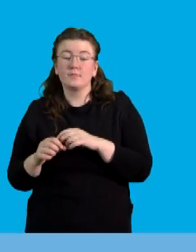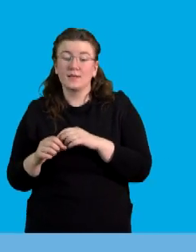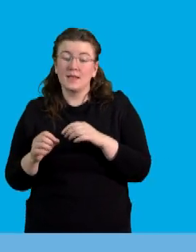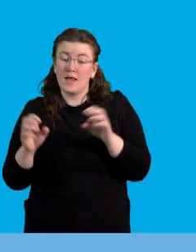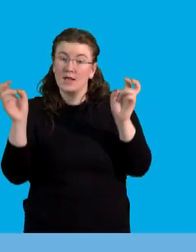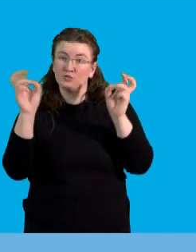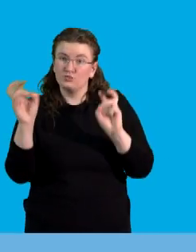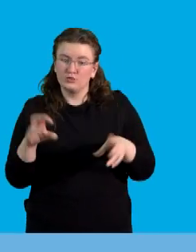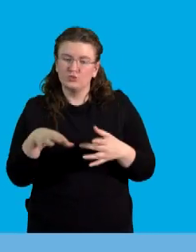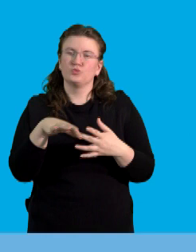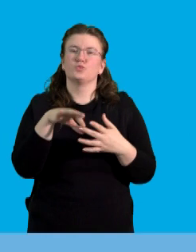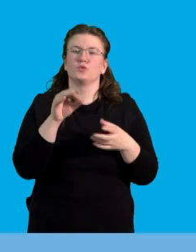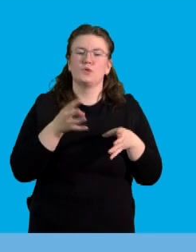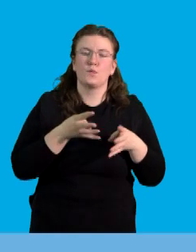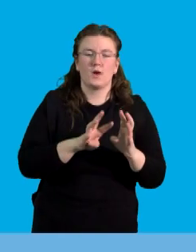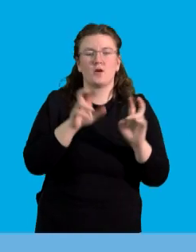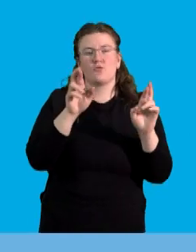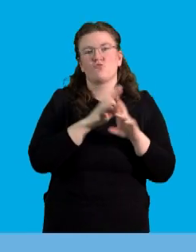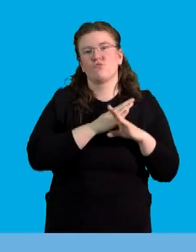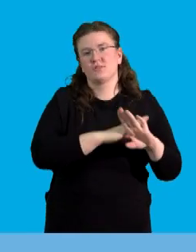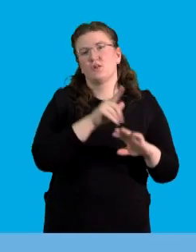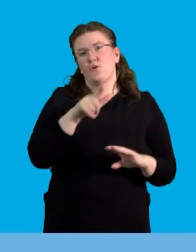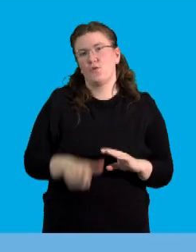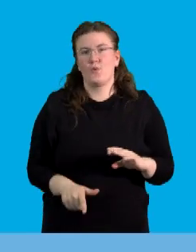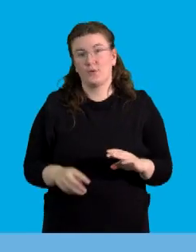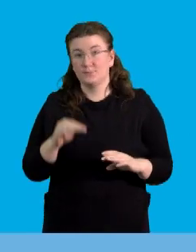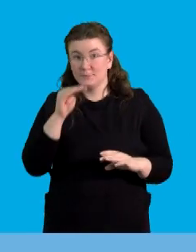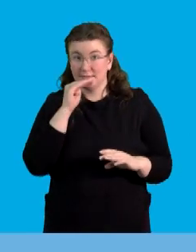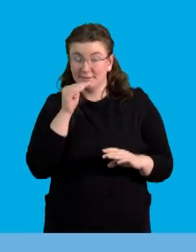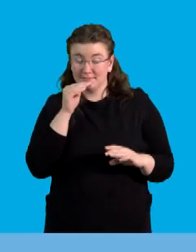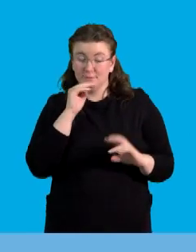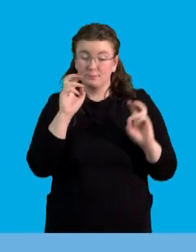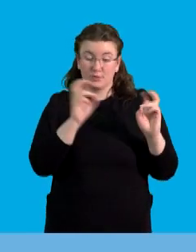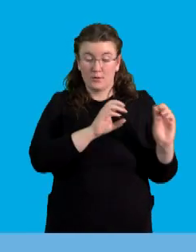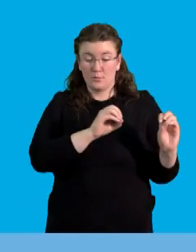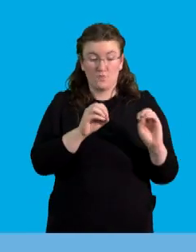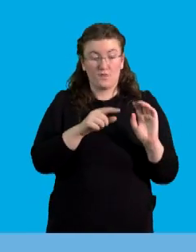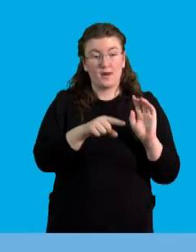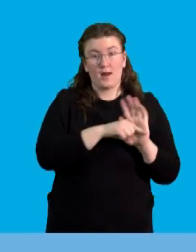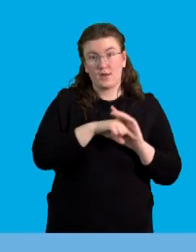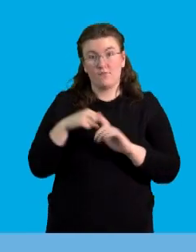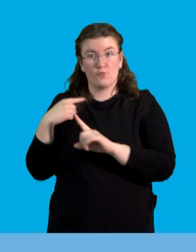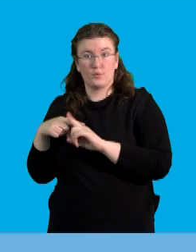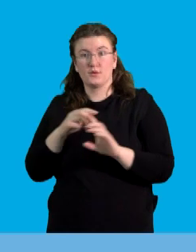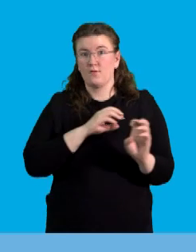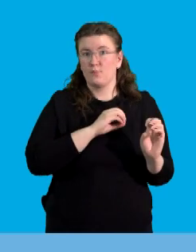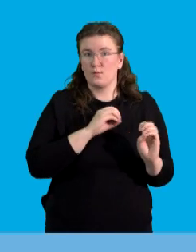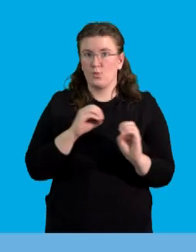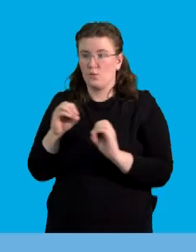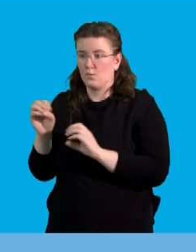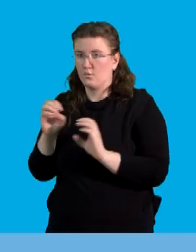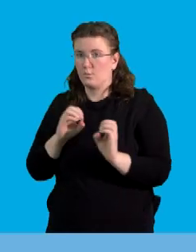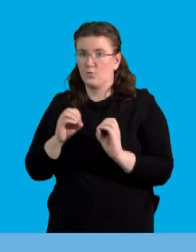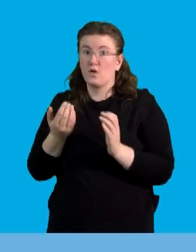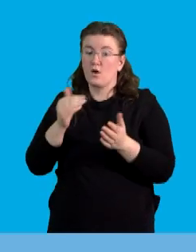always choose the path with the least resistance. That means when your current is moving from negative to positive, as it gets to this point, it